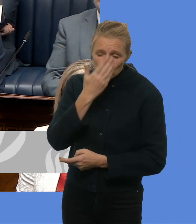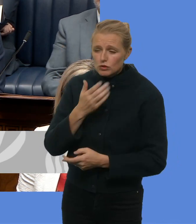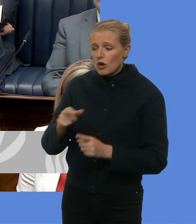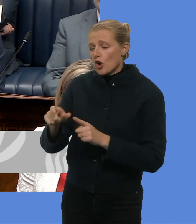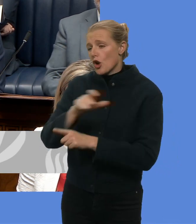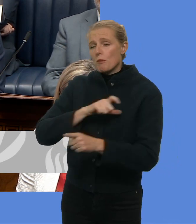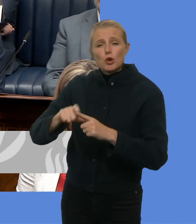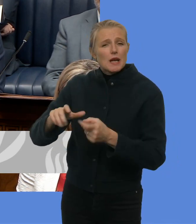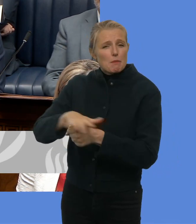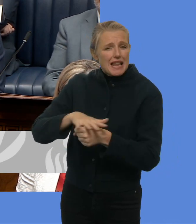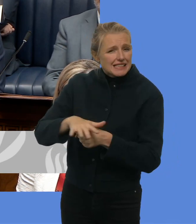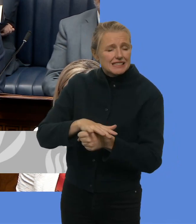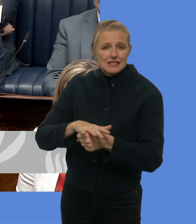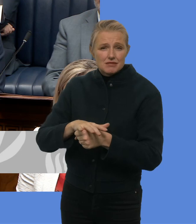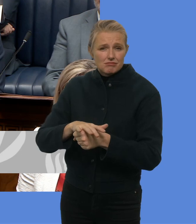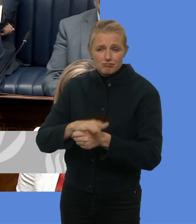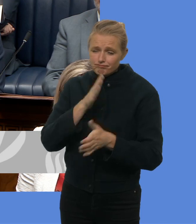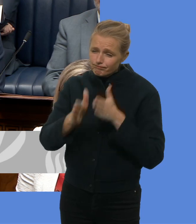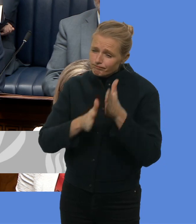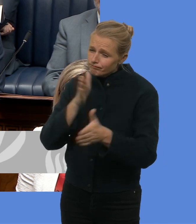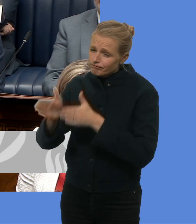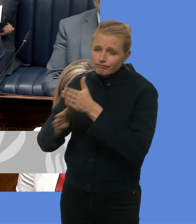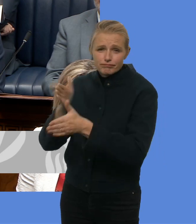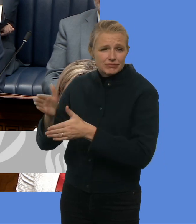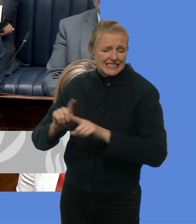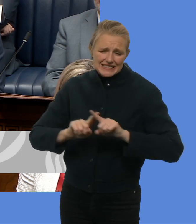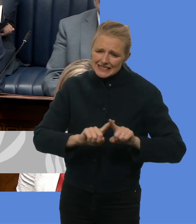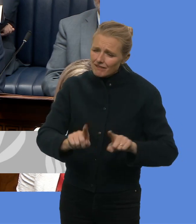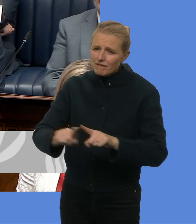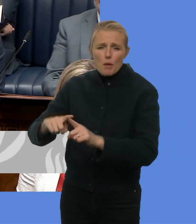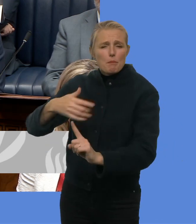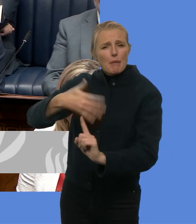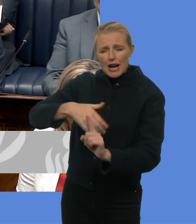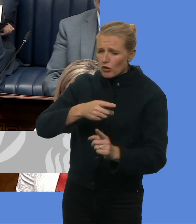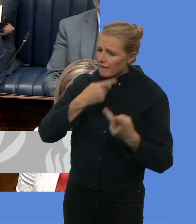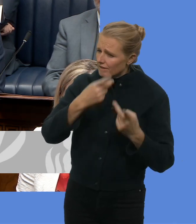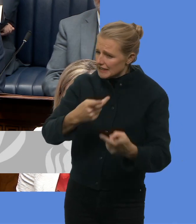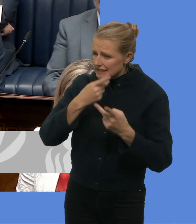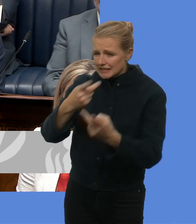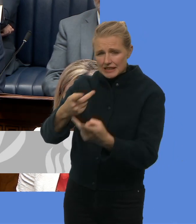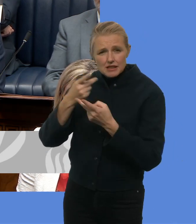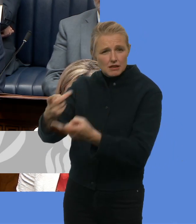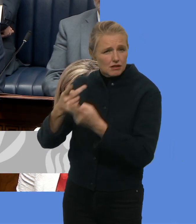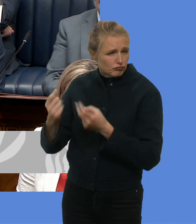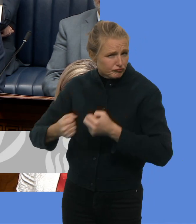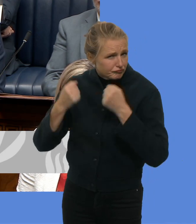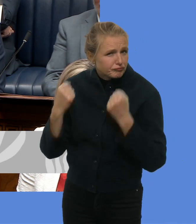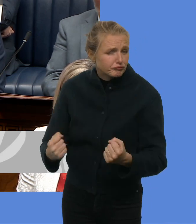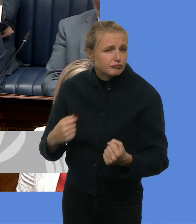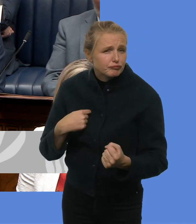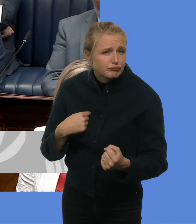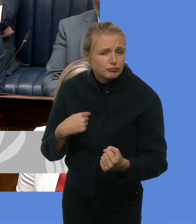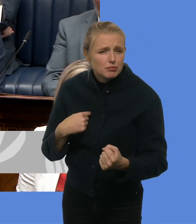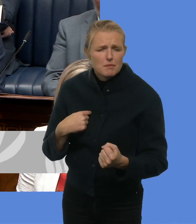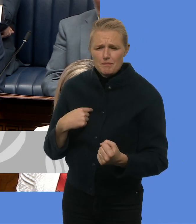community facilities, representing every section of our society and every sector within education. I think if members put